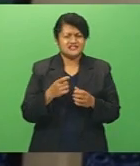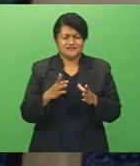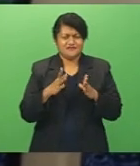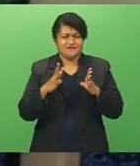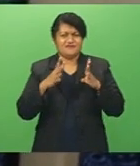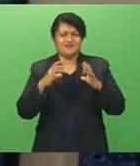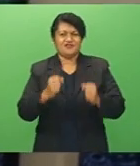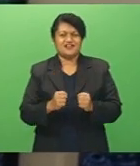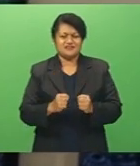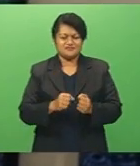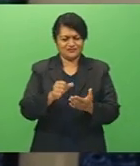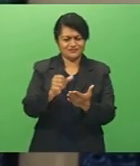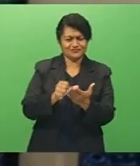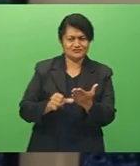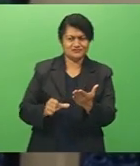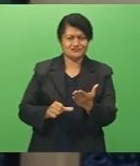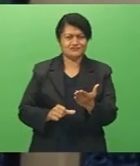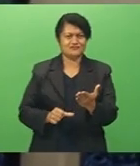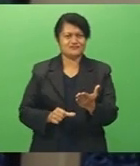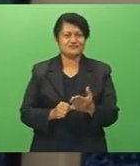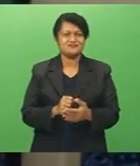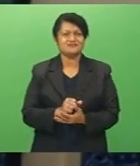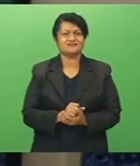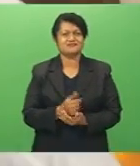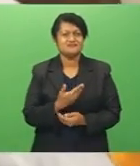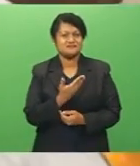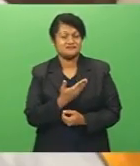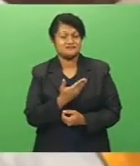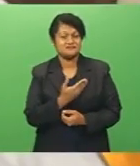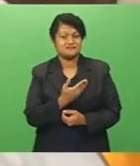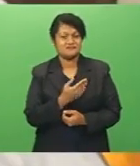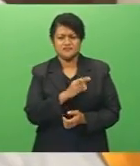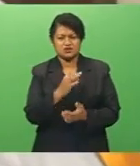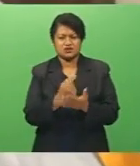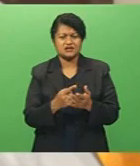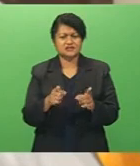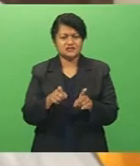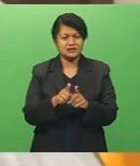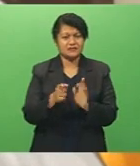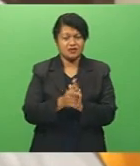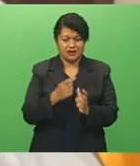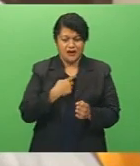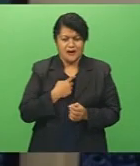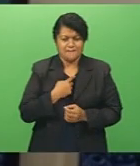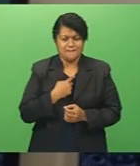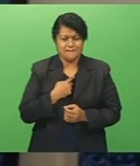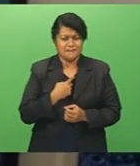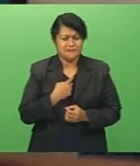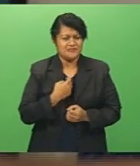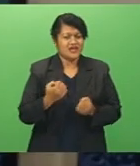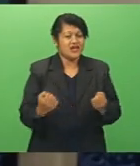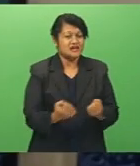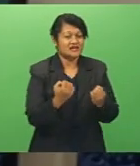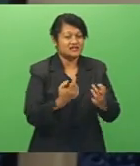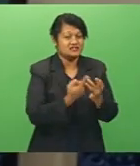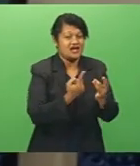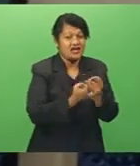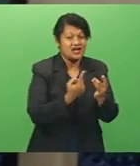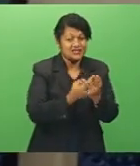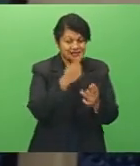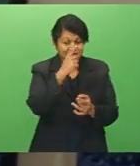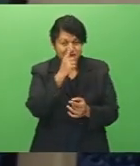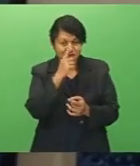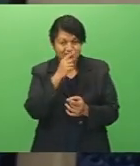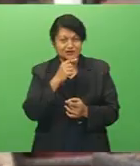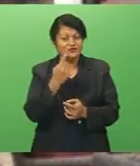incarcerated to me, and not only that, at the same time I inspired other inmates who are now doing the exhibitions